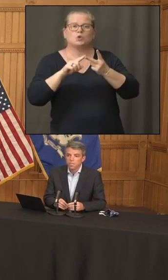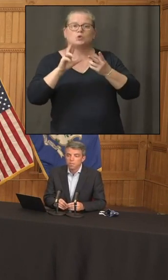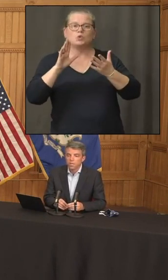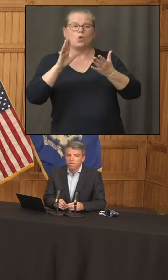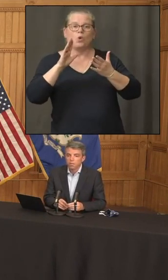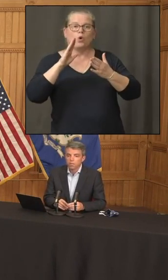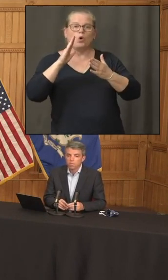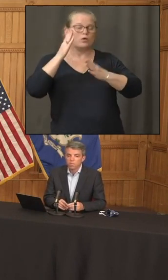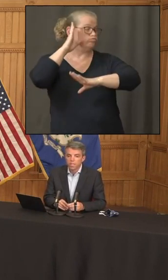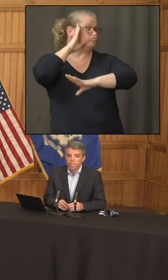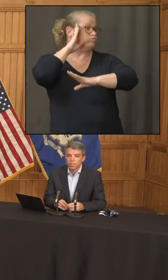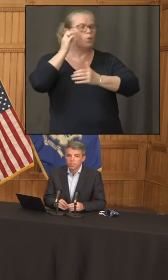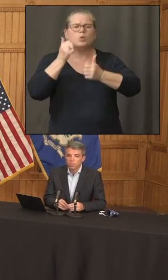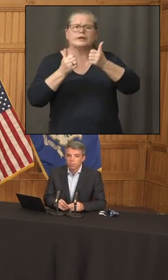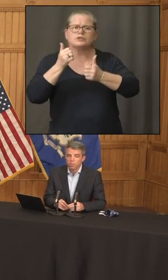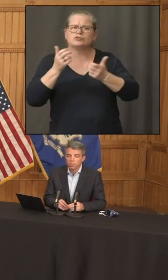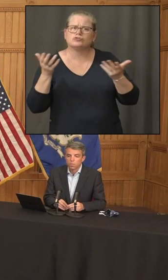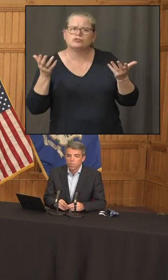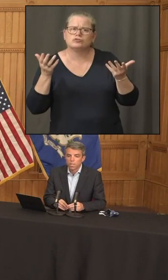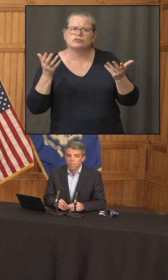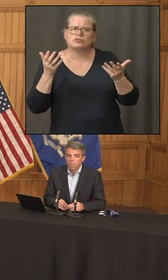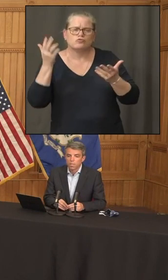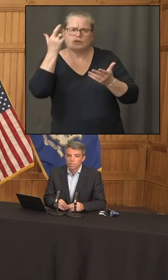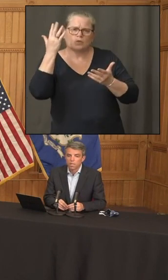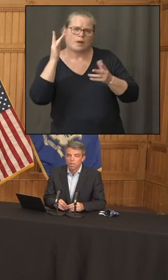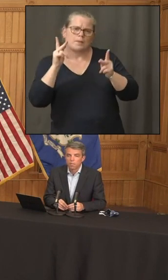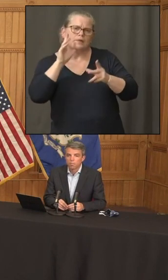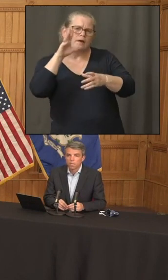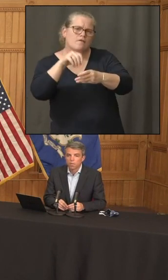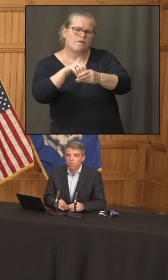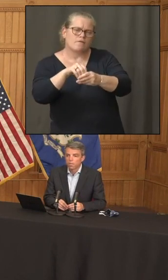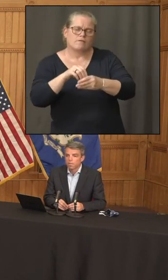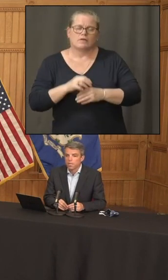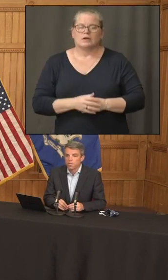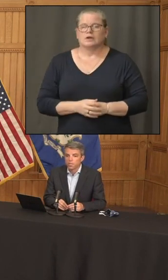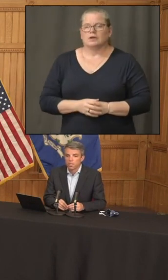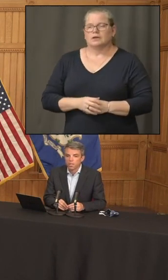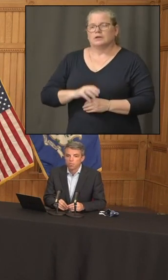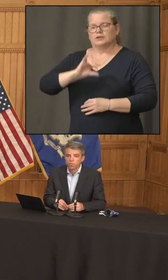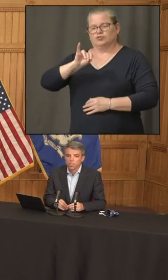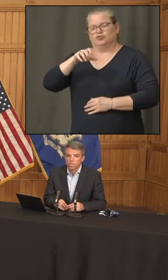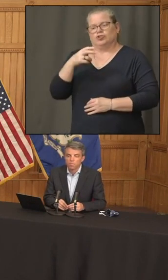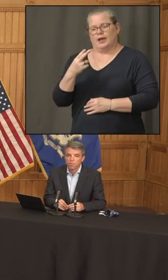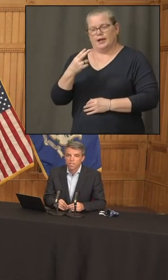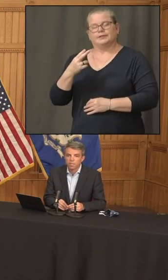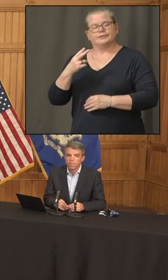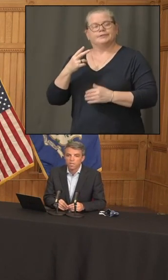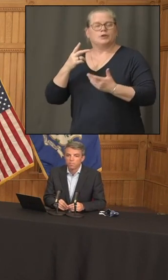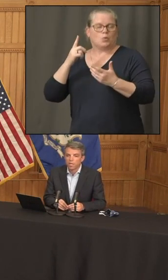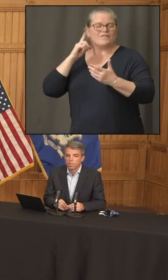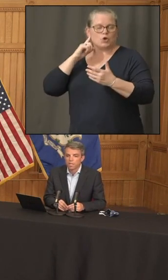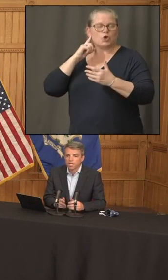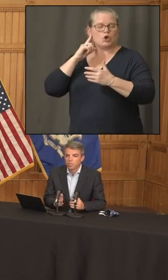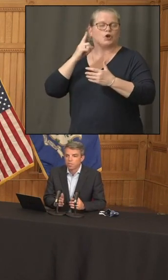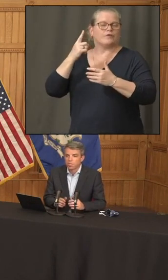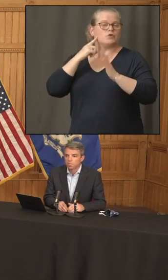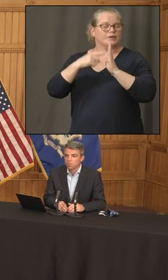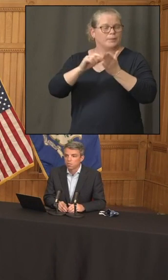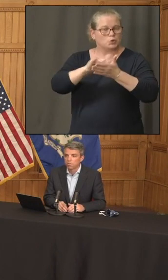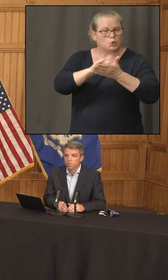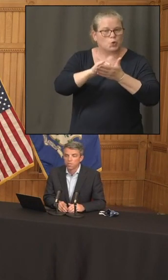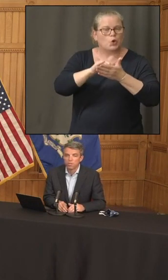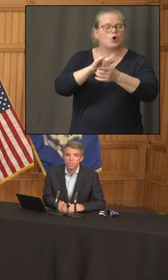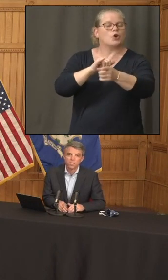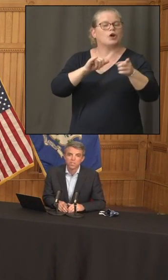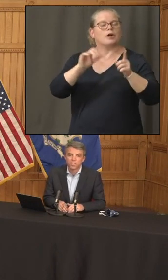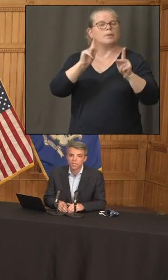have seen some of that and heard some of that. So and that's common, across the nation for this type of activity. Contact tracing has been going